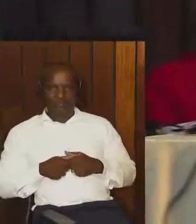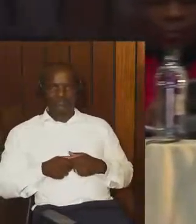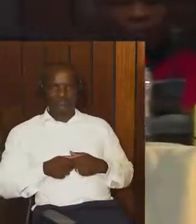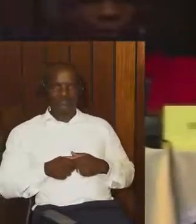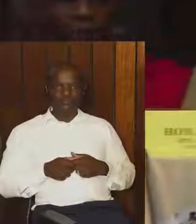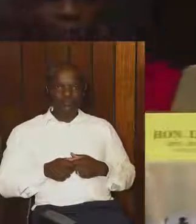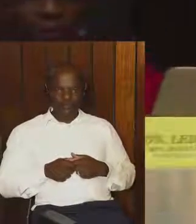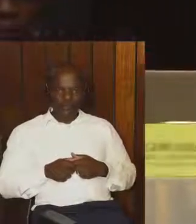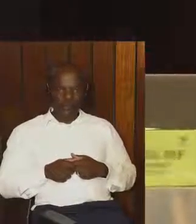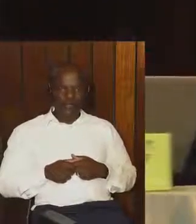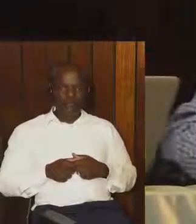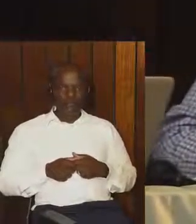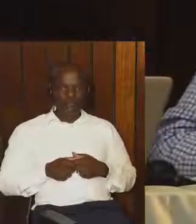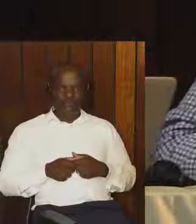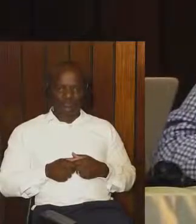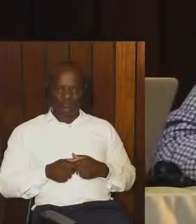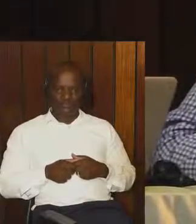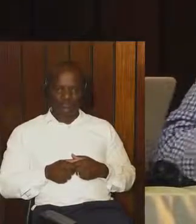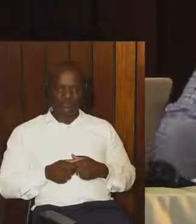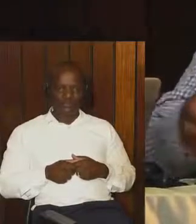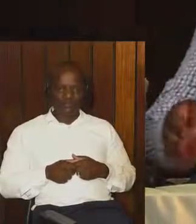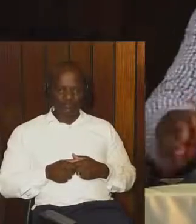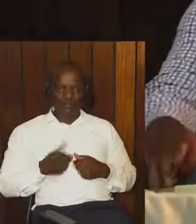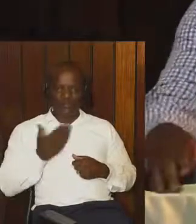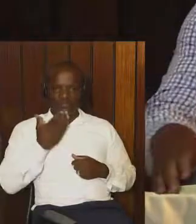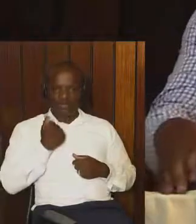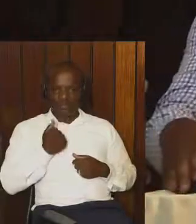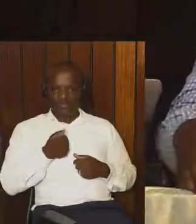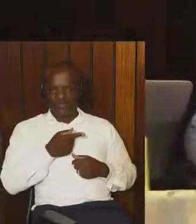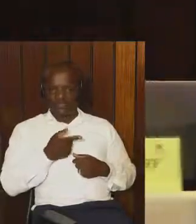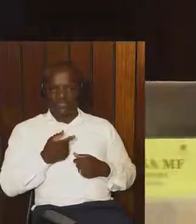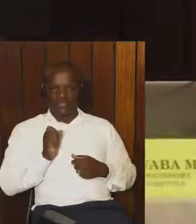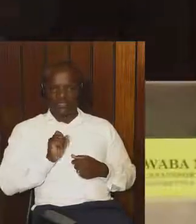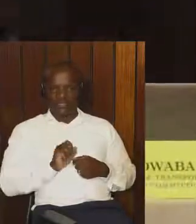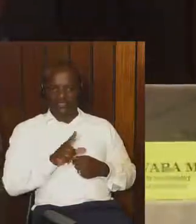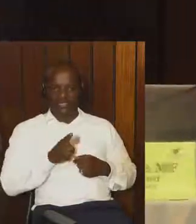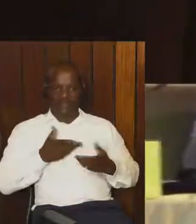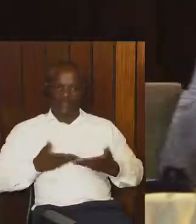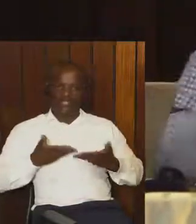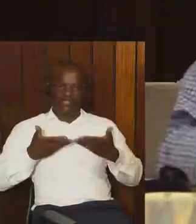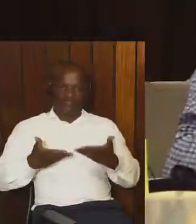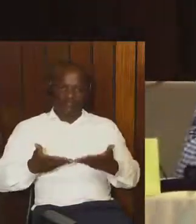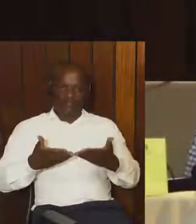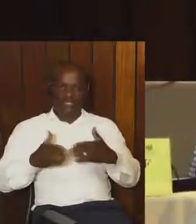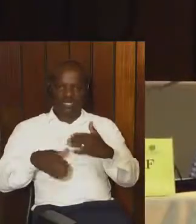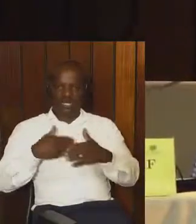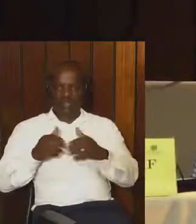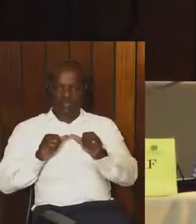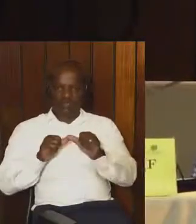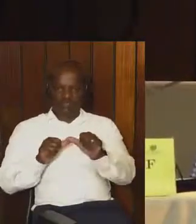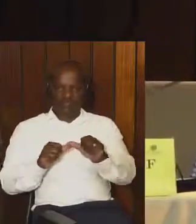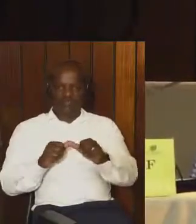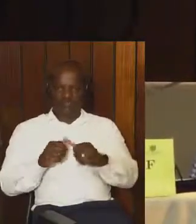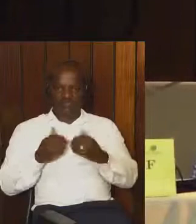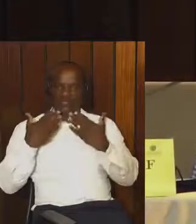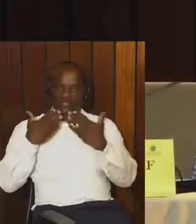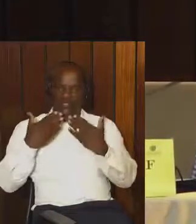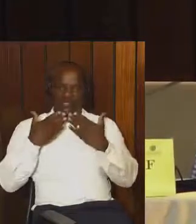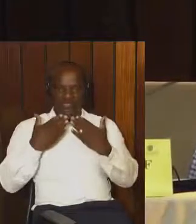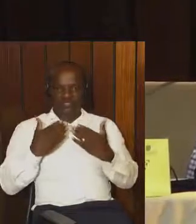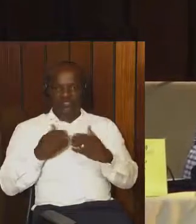Yes, please, Yati. Maybe just introduce yourself so that everybody knows who you are, and then please proceed. Thank you very